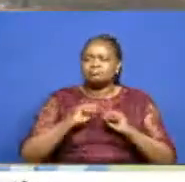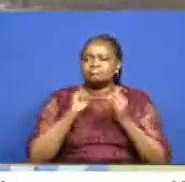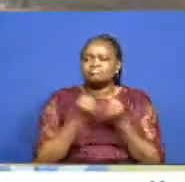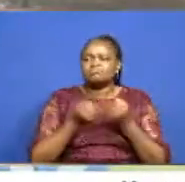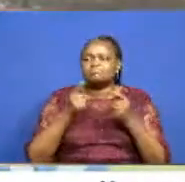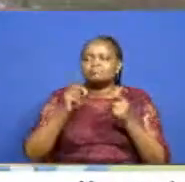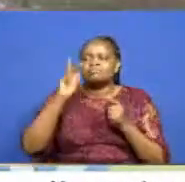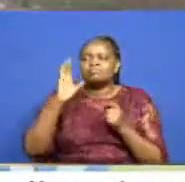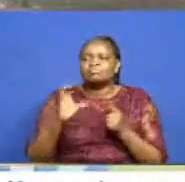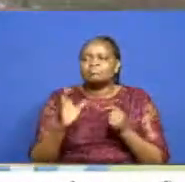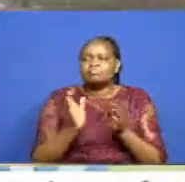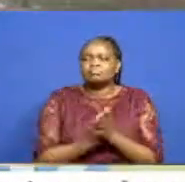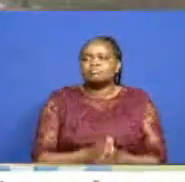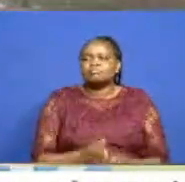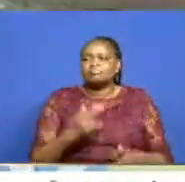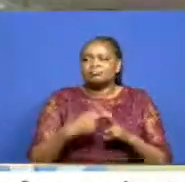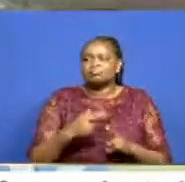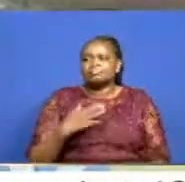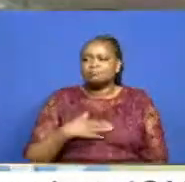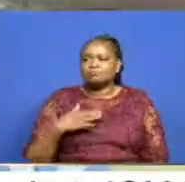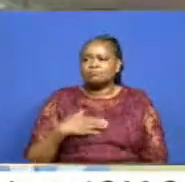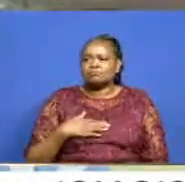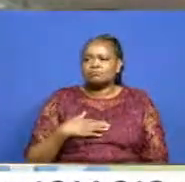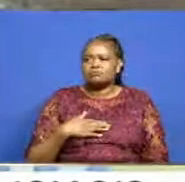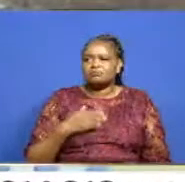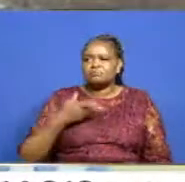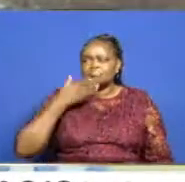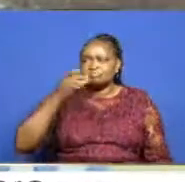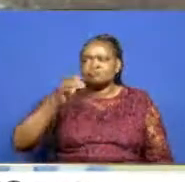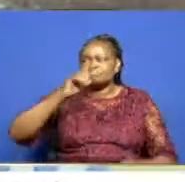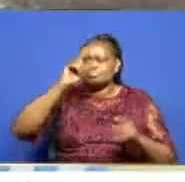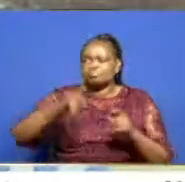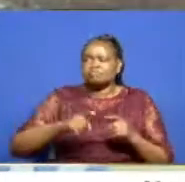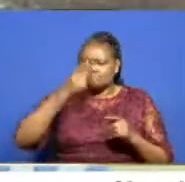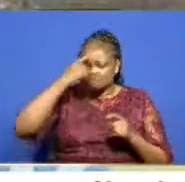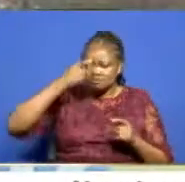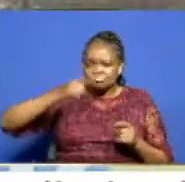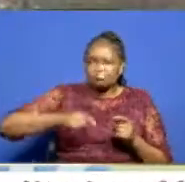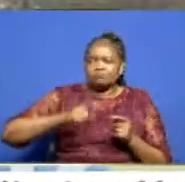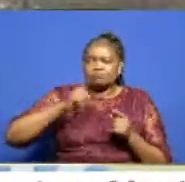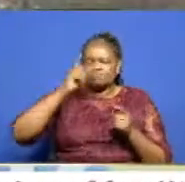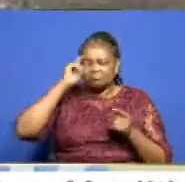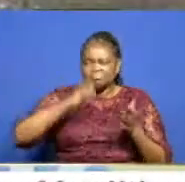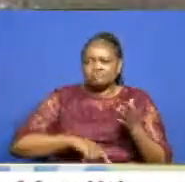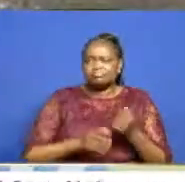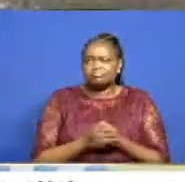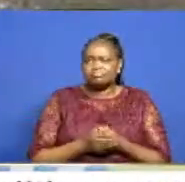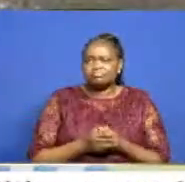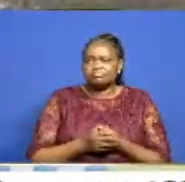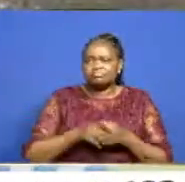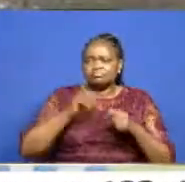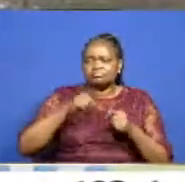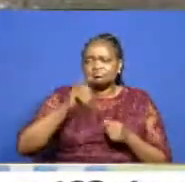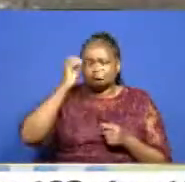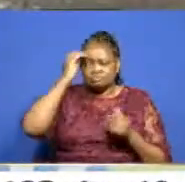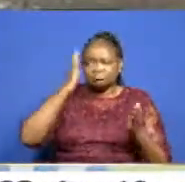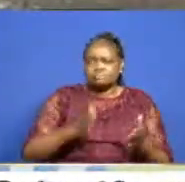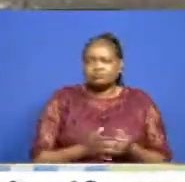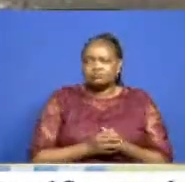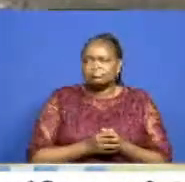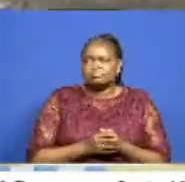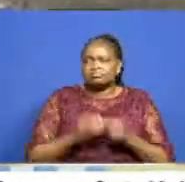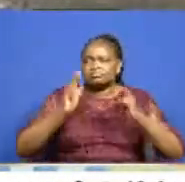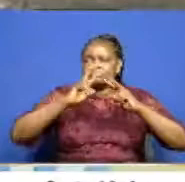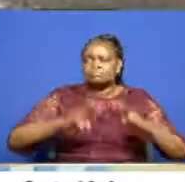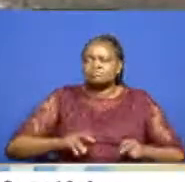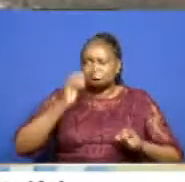KBC Channel 1 at Serfine_Achieng and answer that question for us. What do you think? Should learners in basic